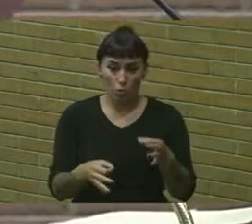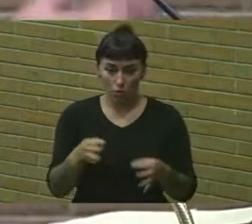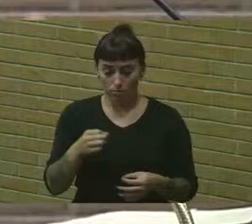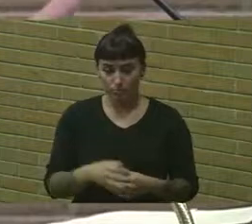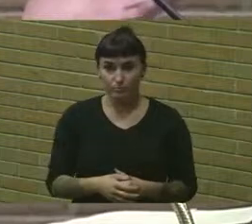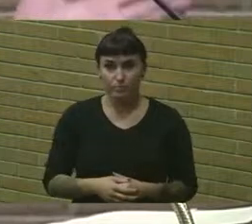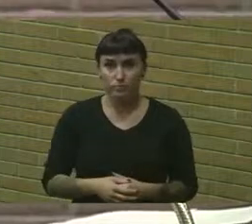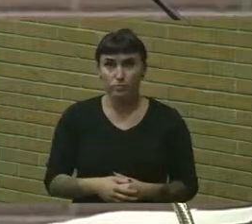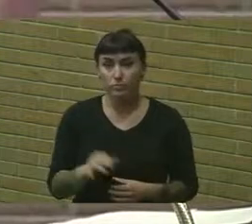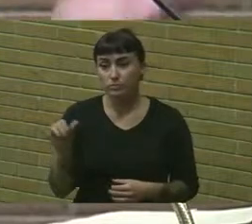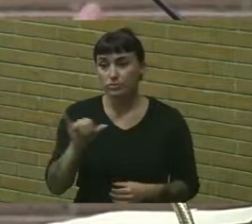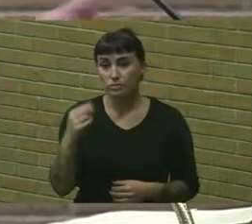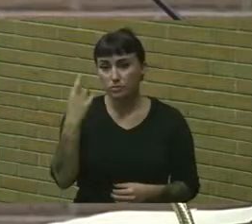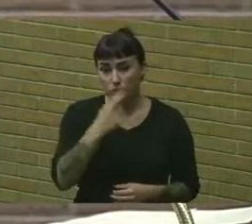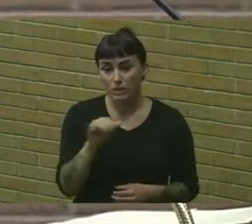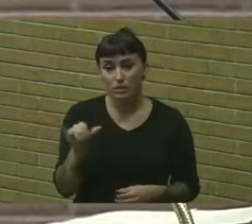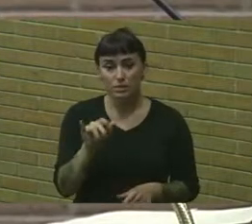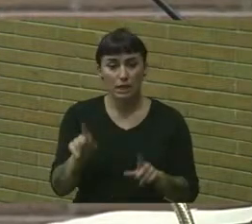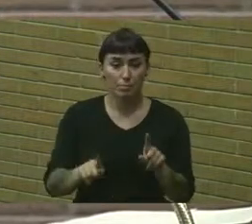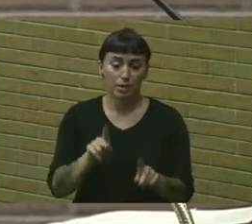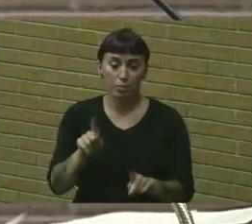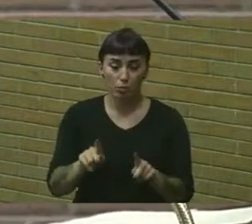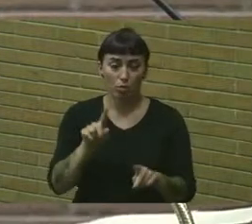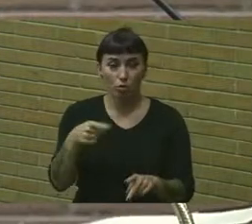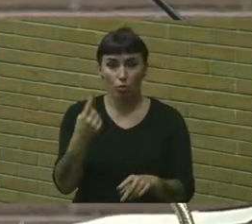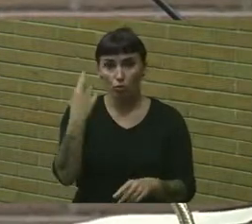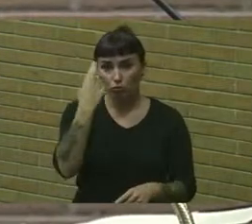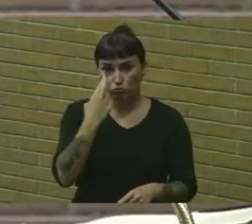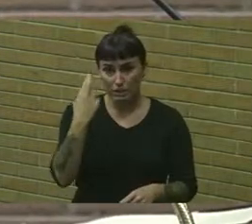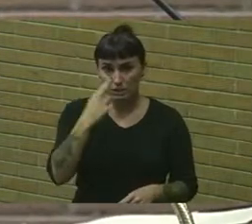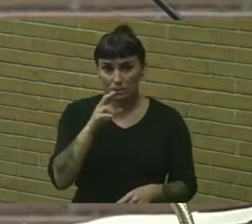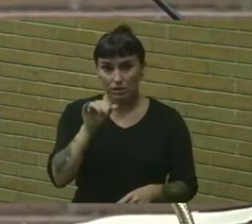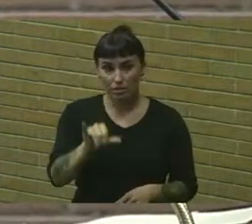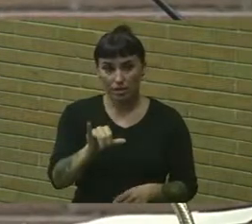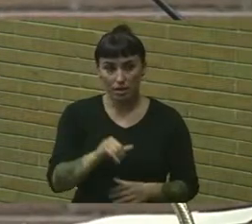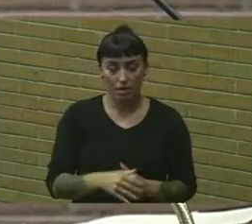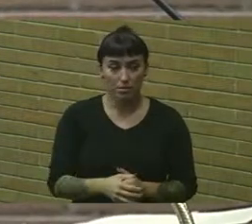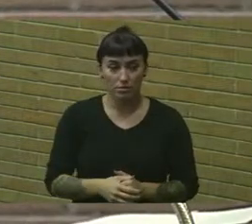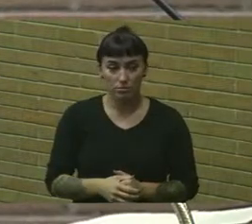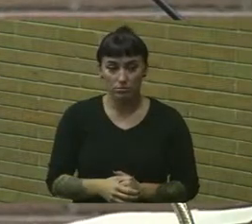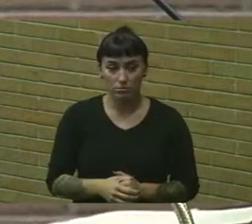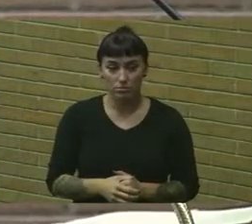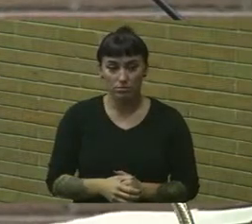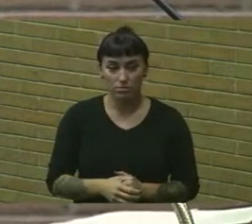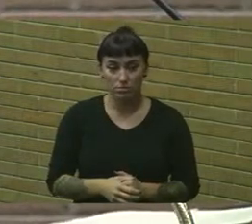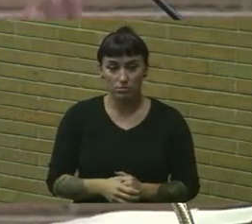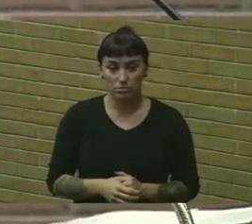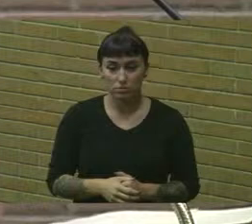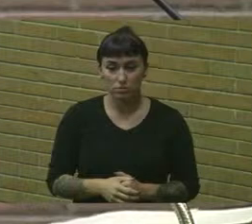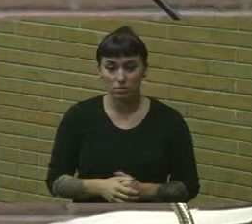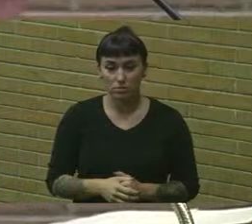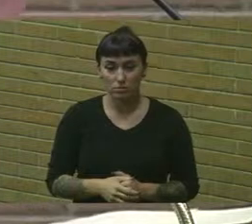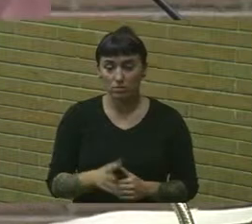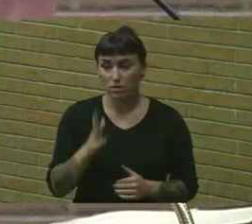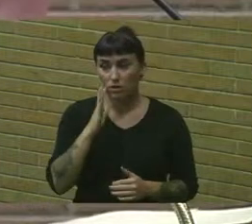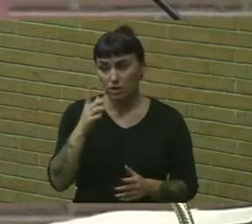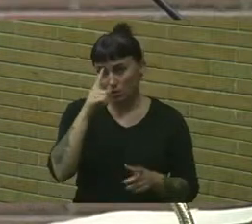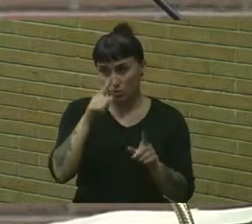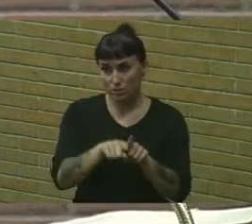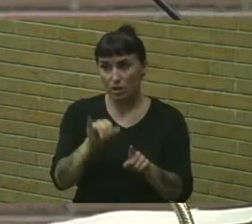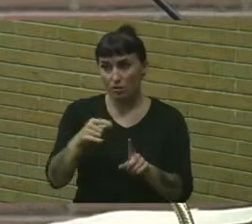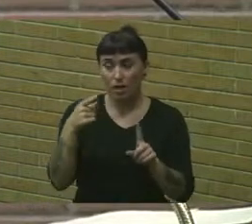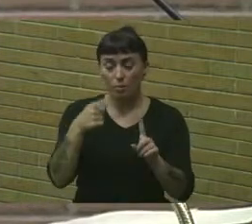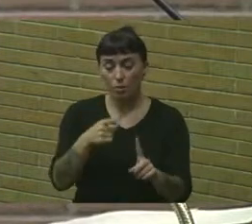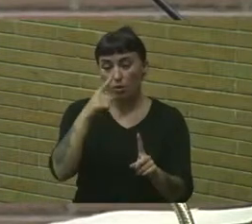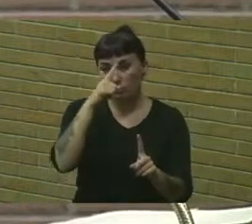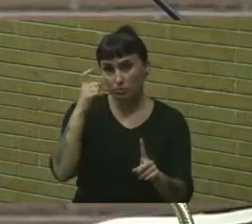And same reason, same people. And the only reason that it got settled at that point is because